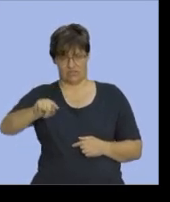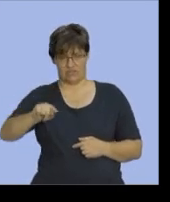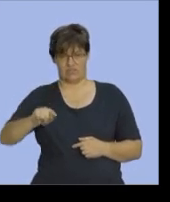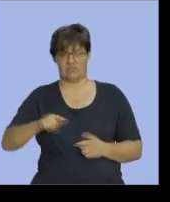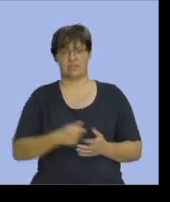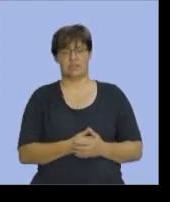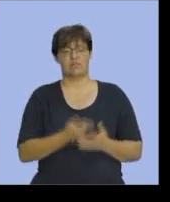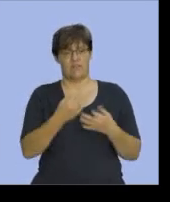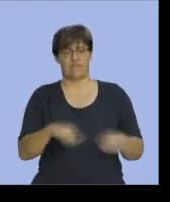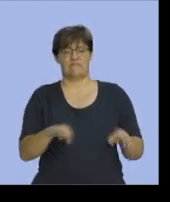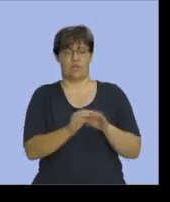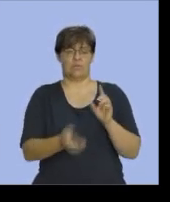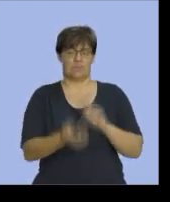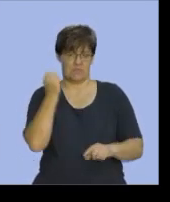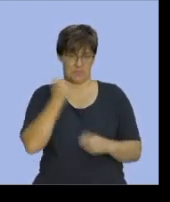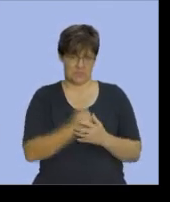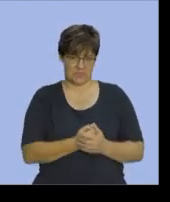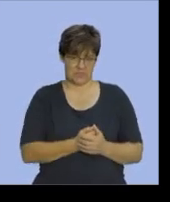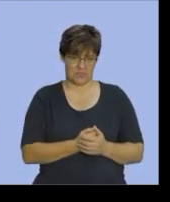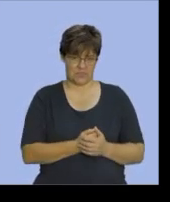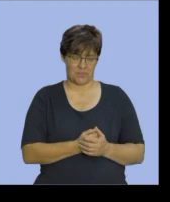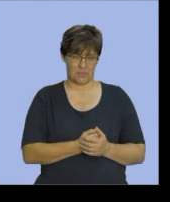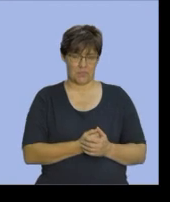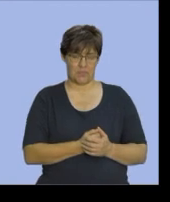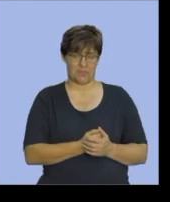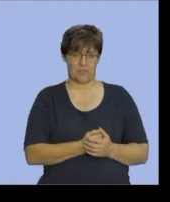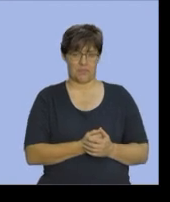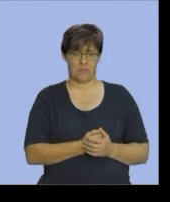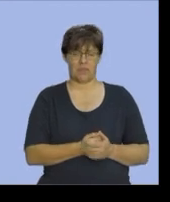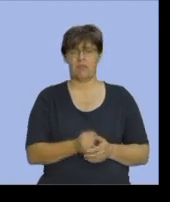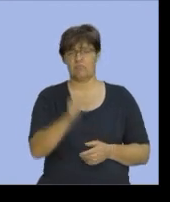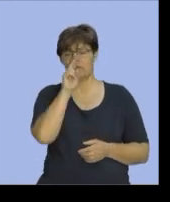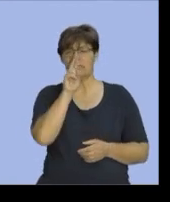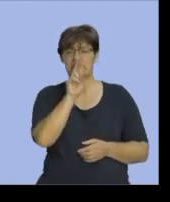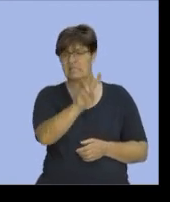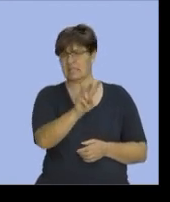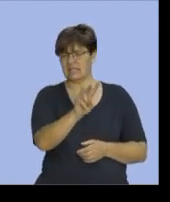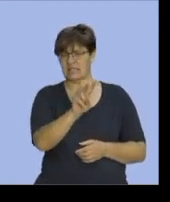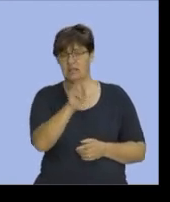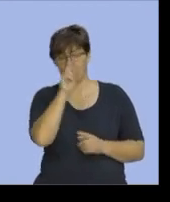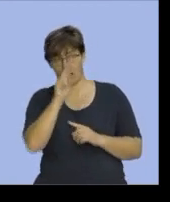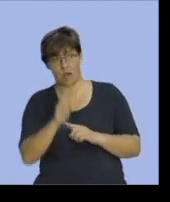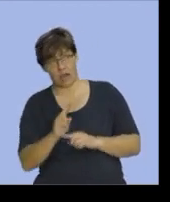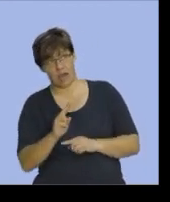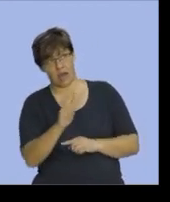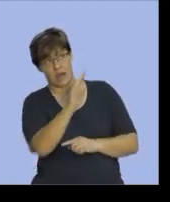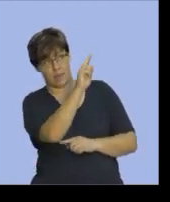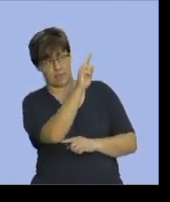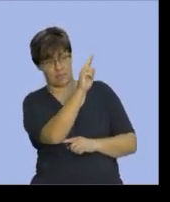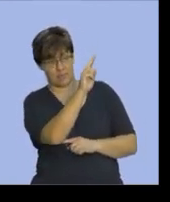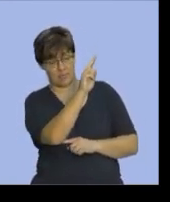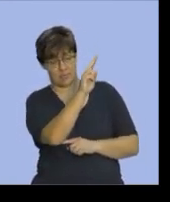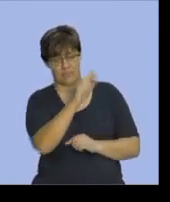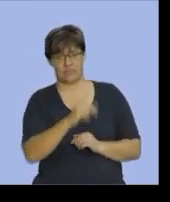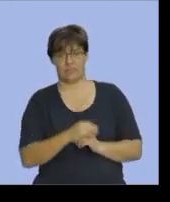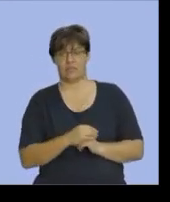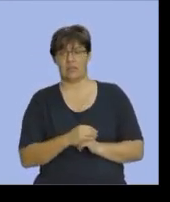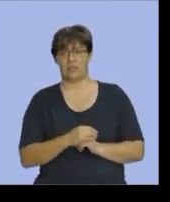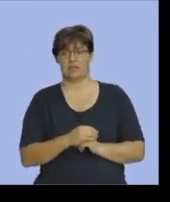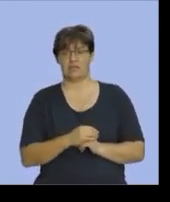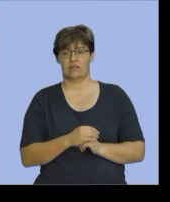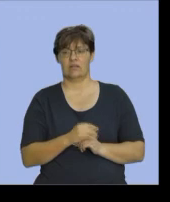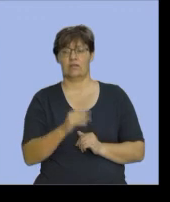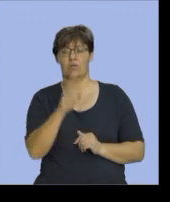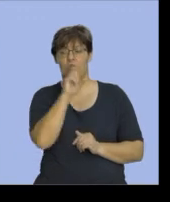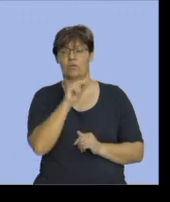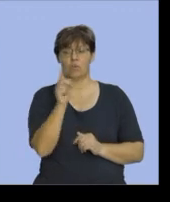ratio, and you will then find the values there. Also, when you see an object above you